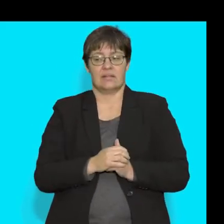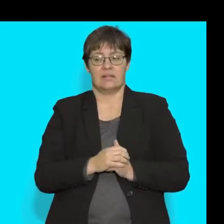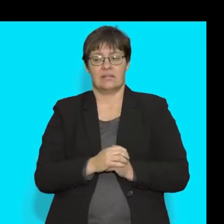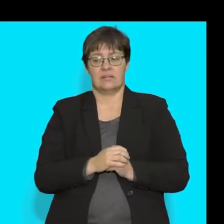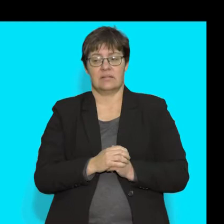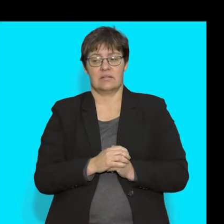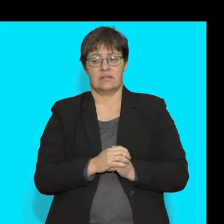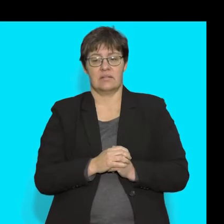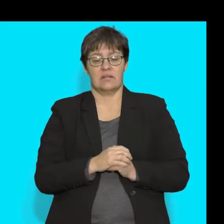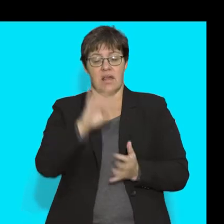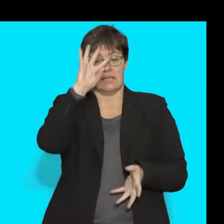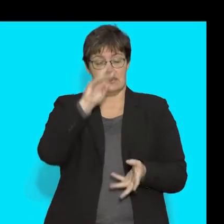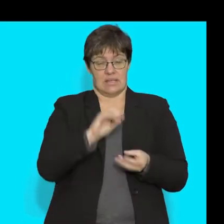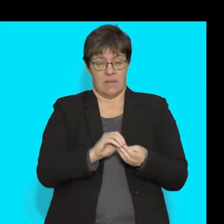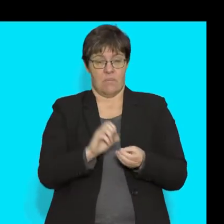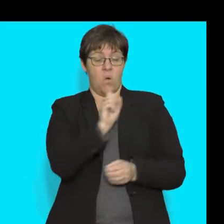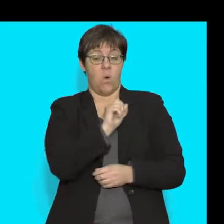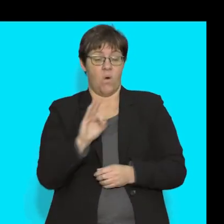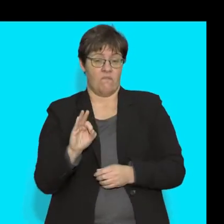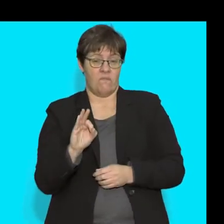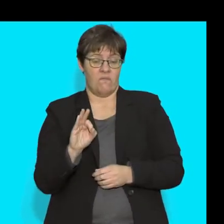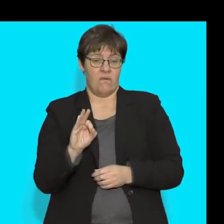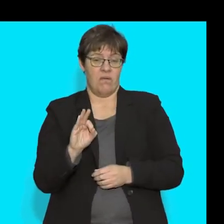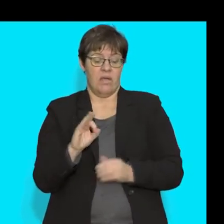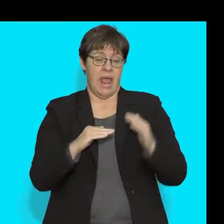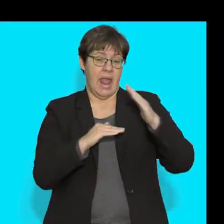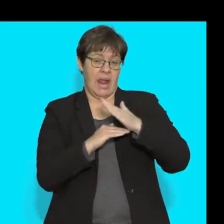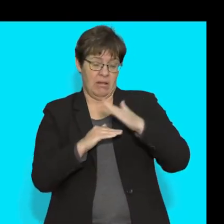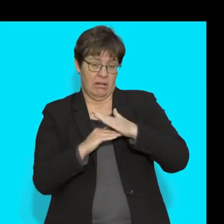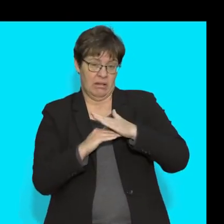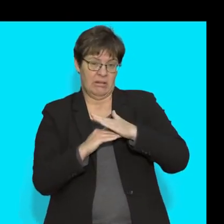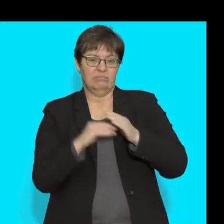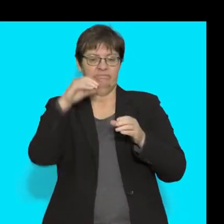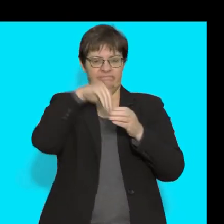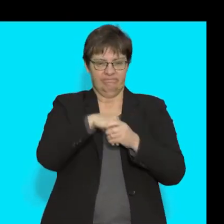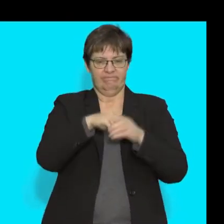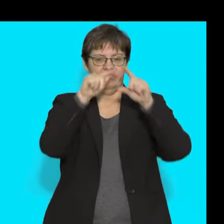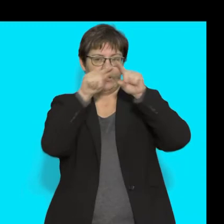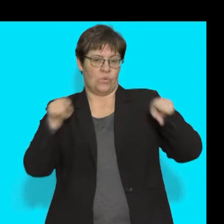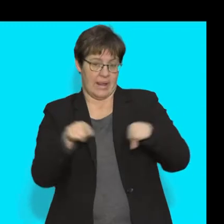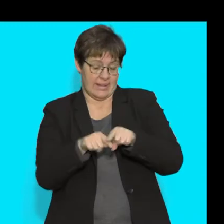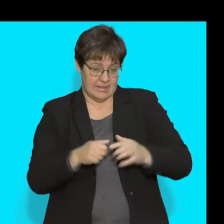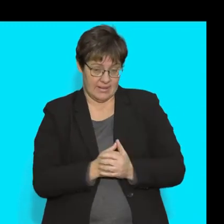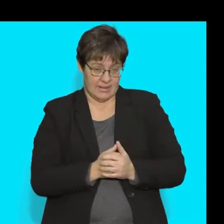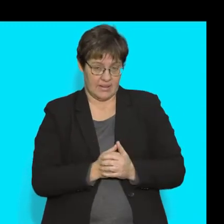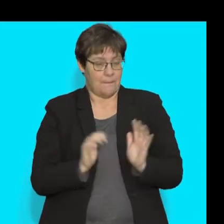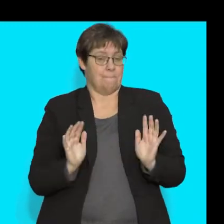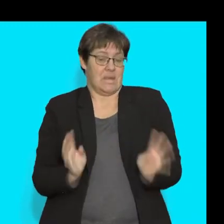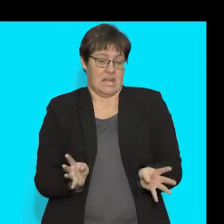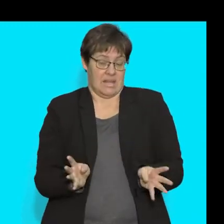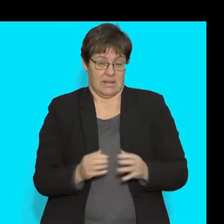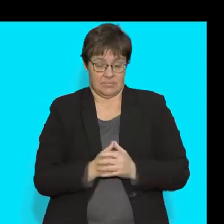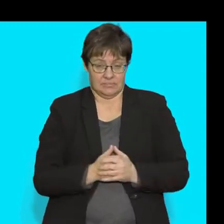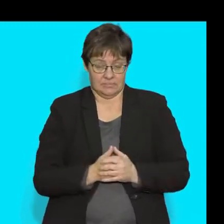say sum of angles in a triangle. And that's all,